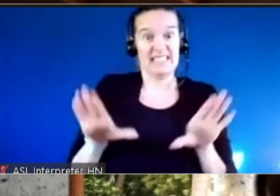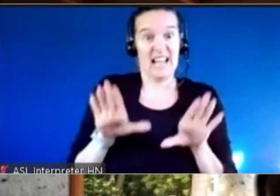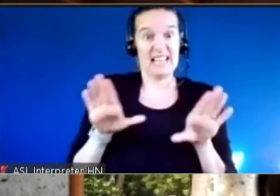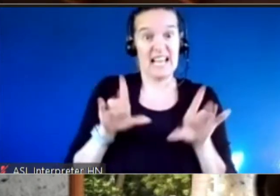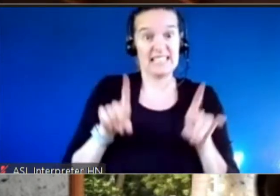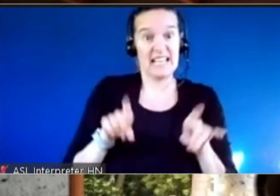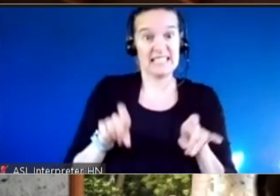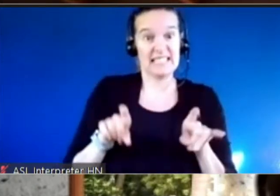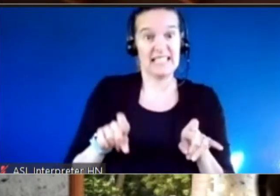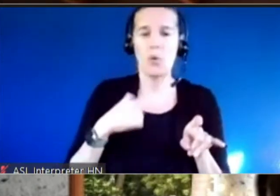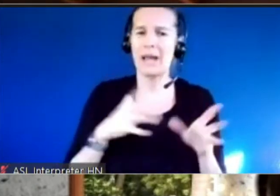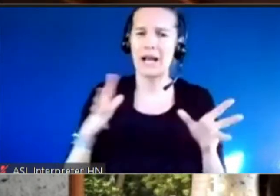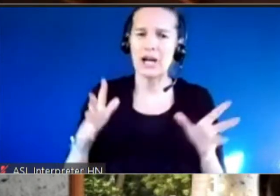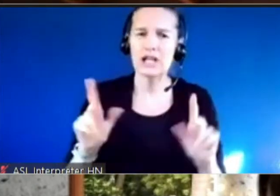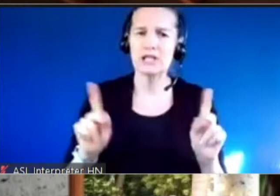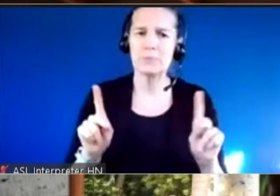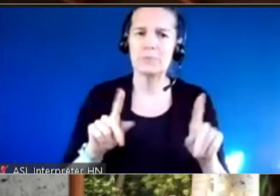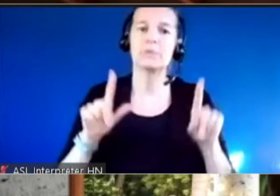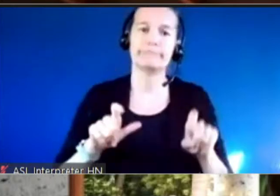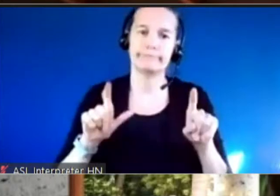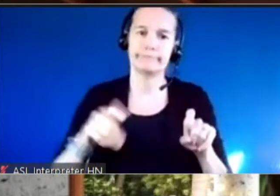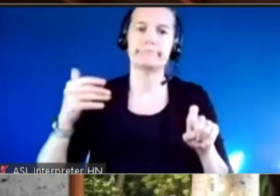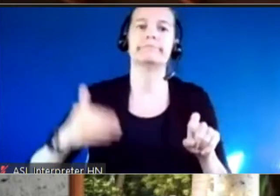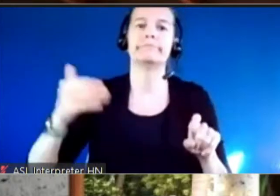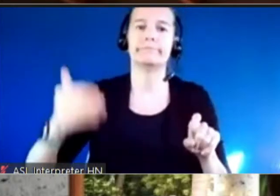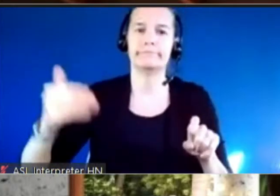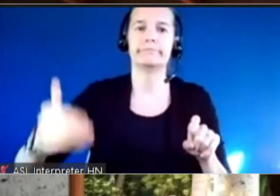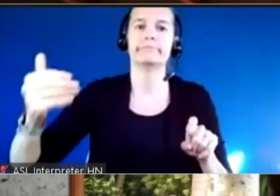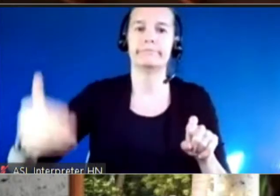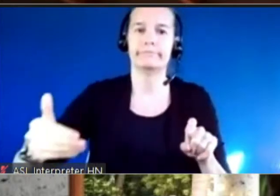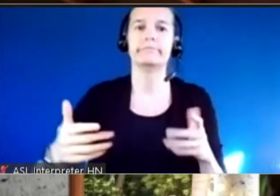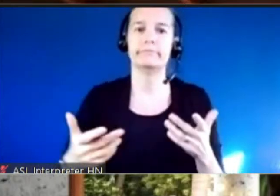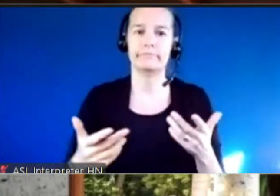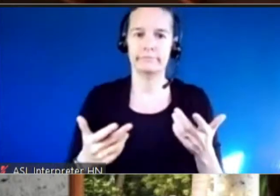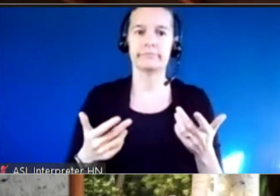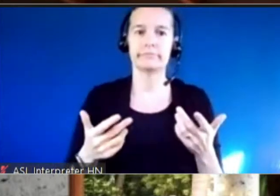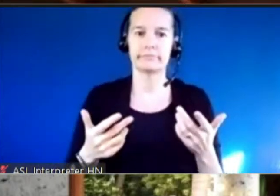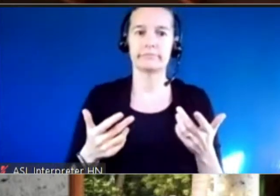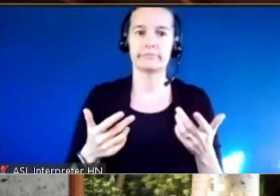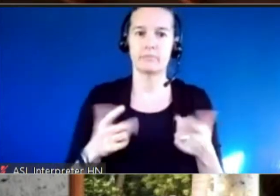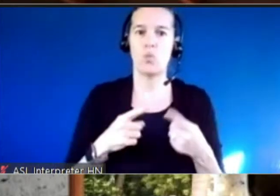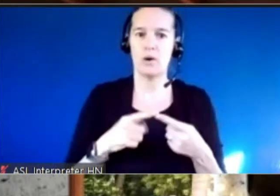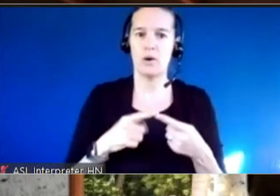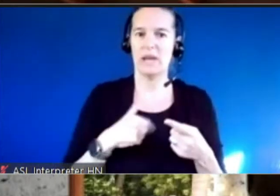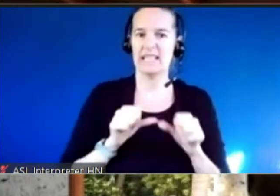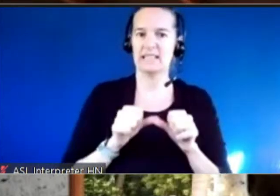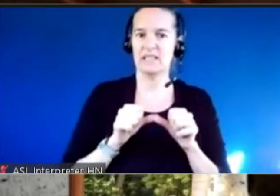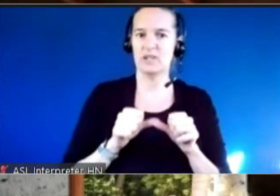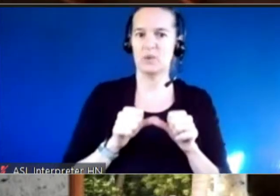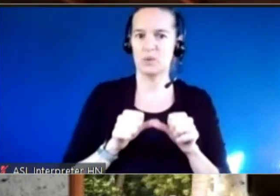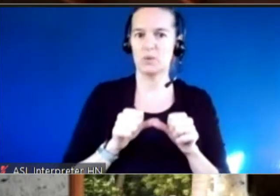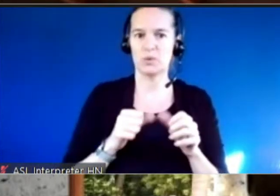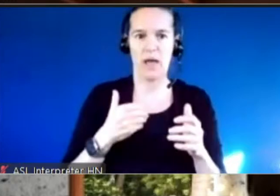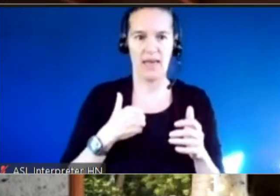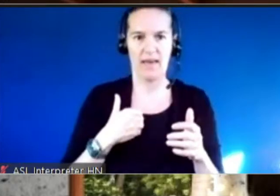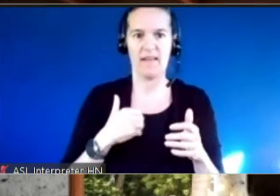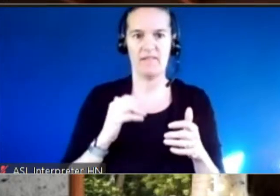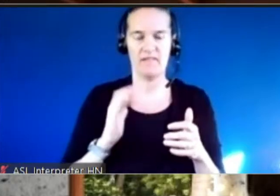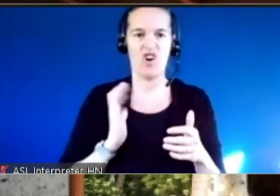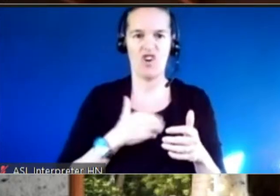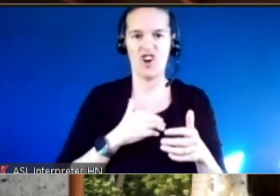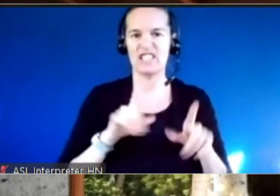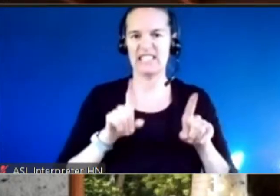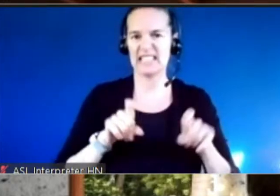continue to use testing opportunities as screening as we continue to move through any of our events that we've had for